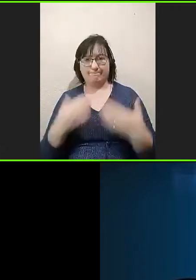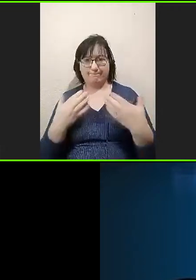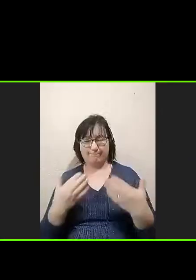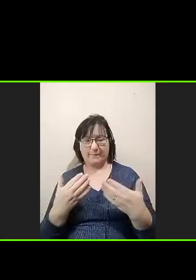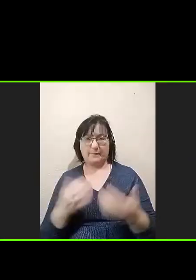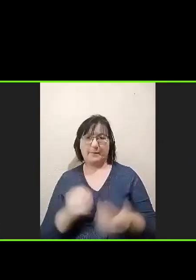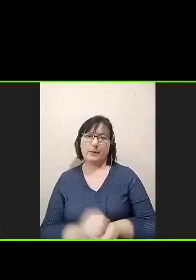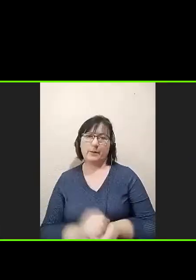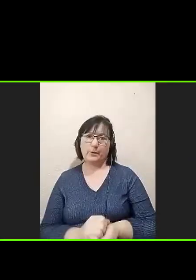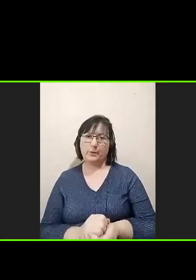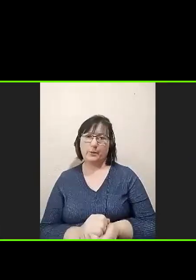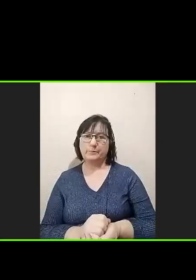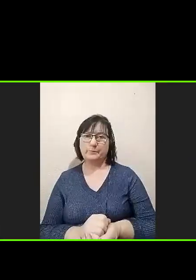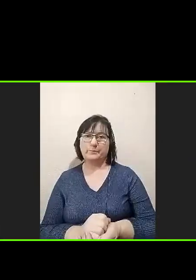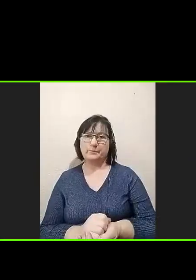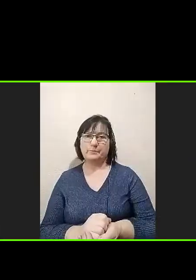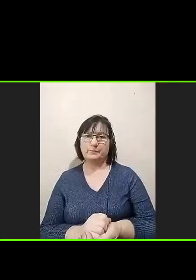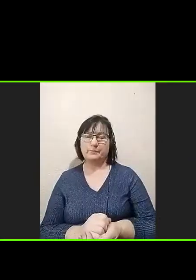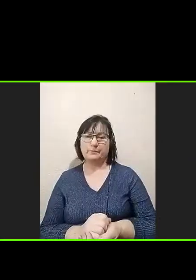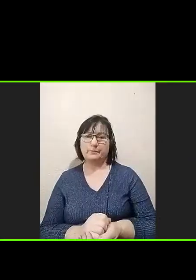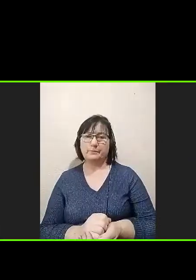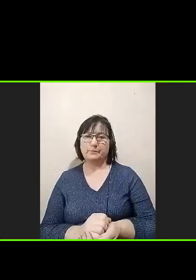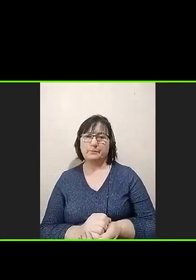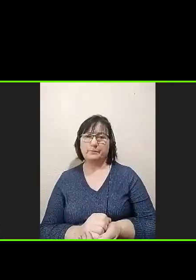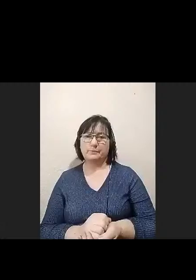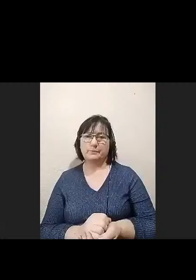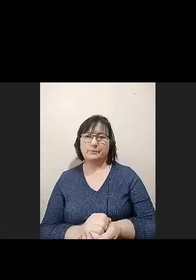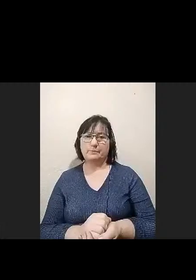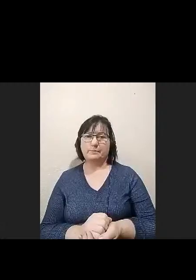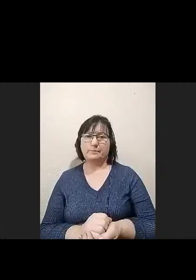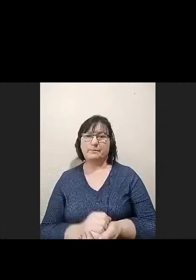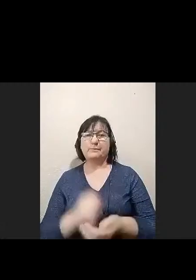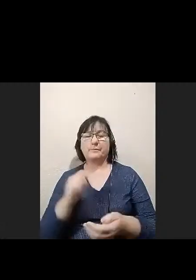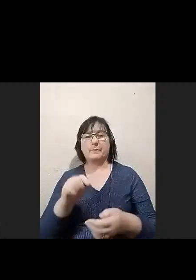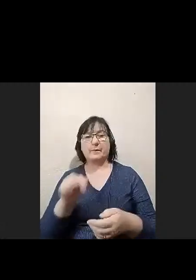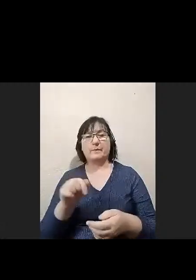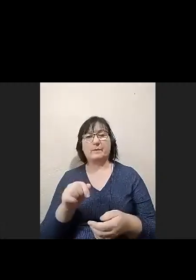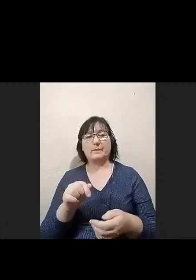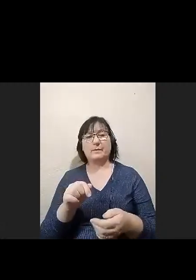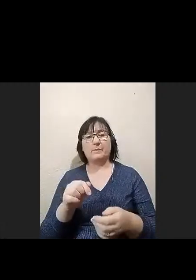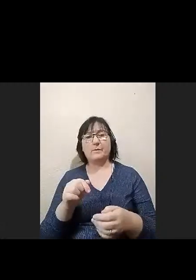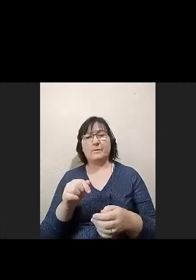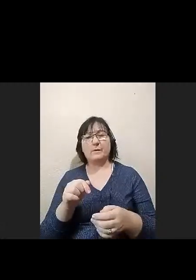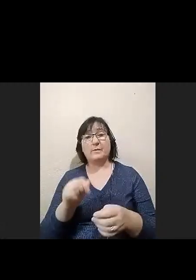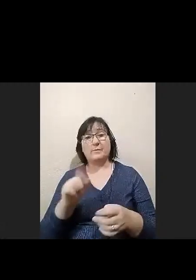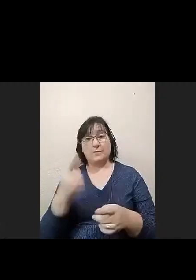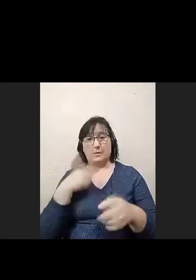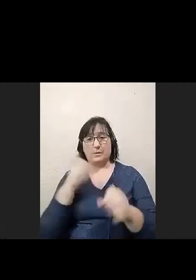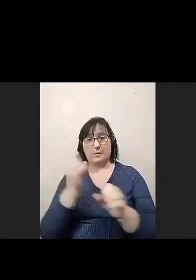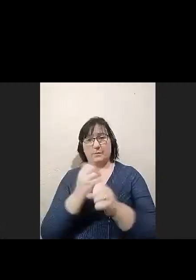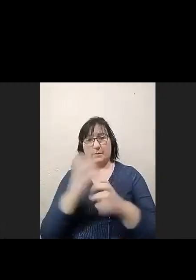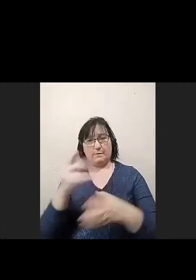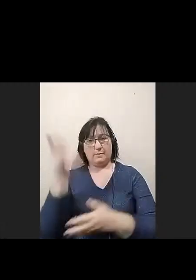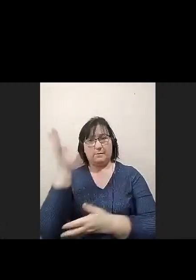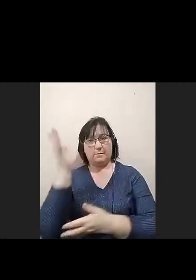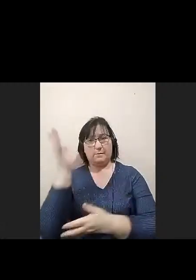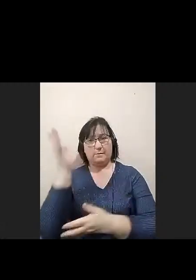Now, the session will take the following form. There will be a presentation that will be conducted by Mr. Martin